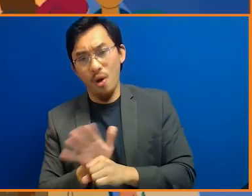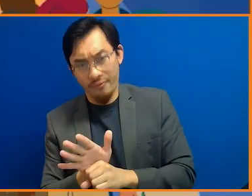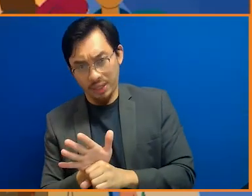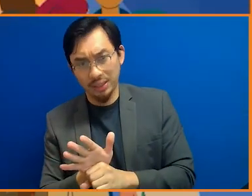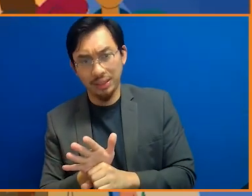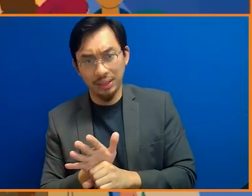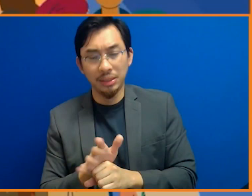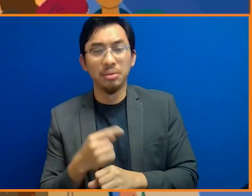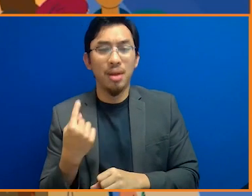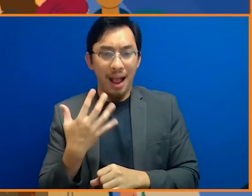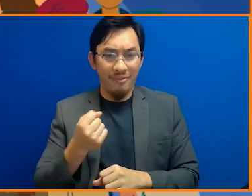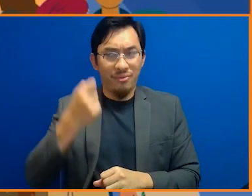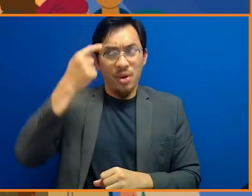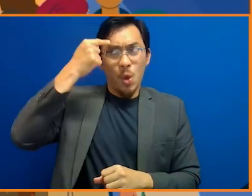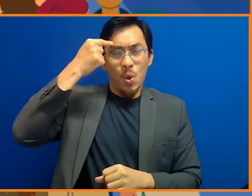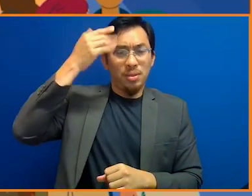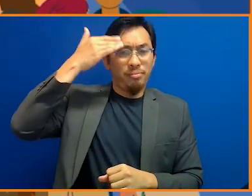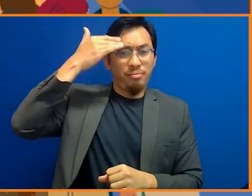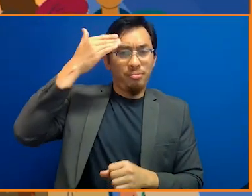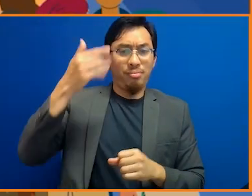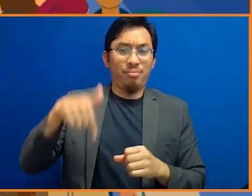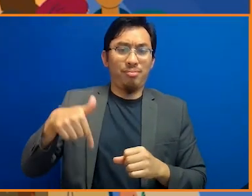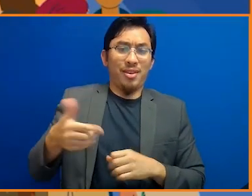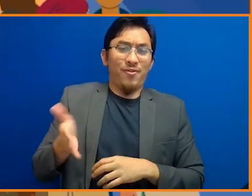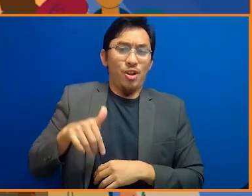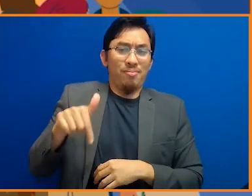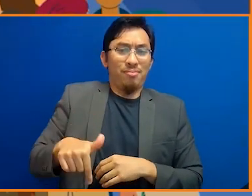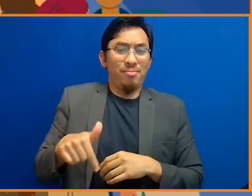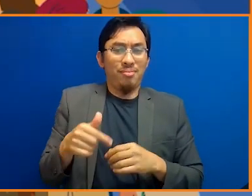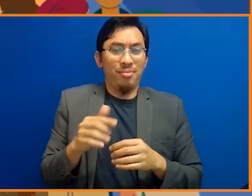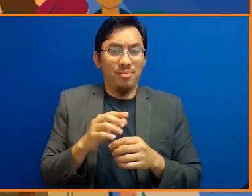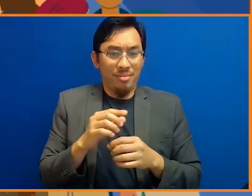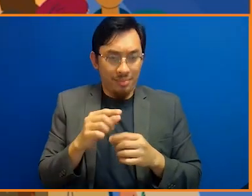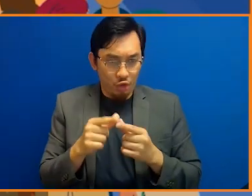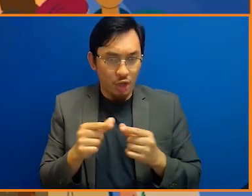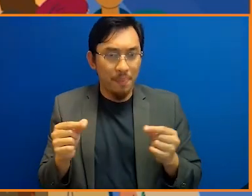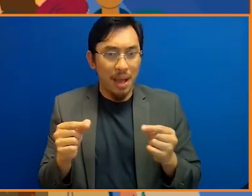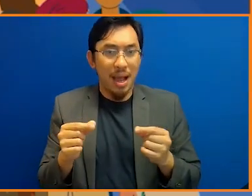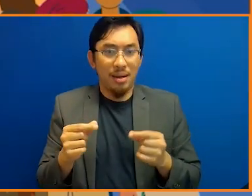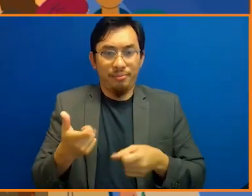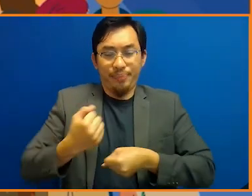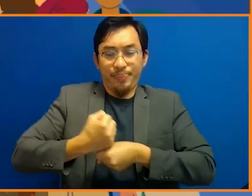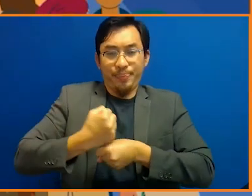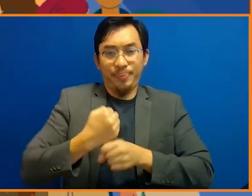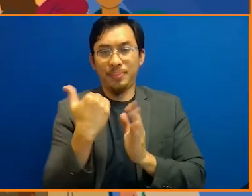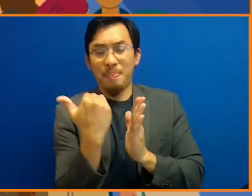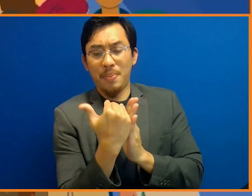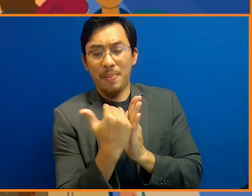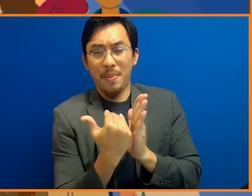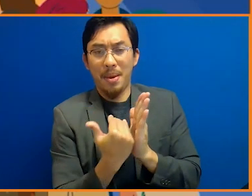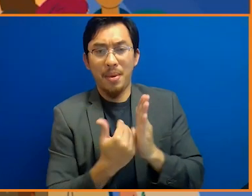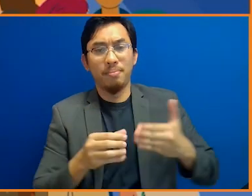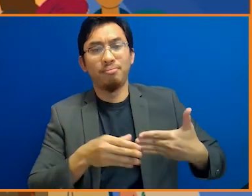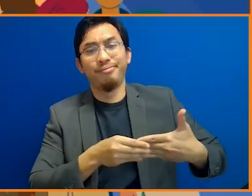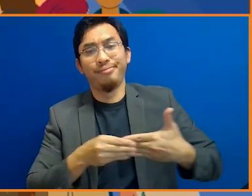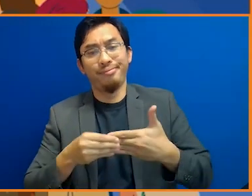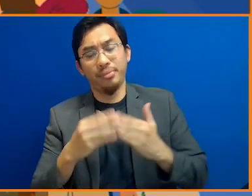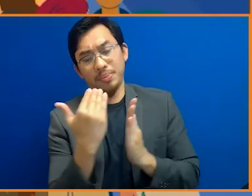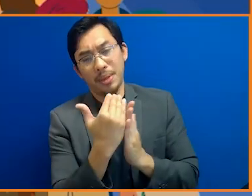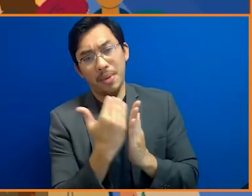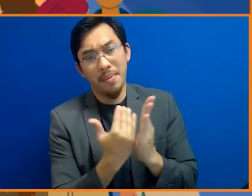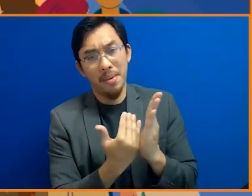shelter. So this kind of thing, we get the knowledge from Japan to make this kind of